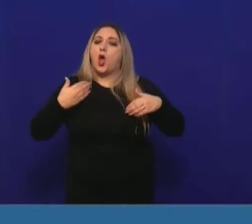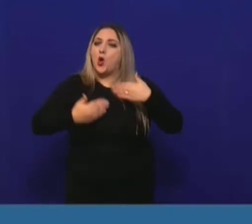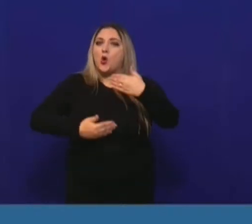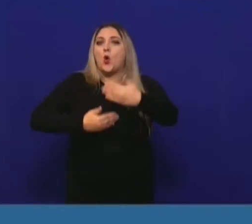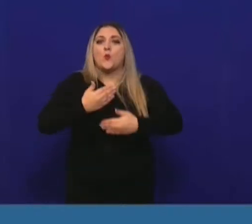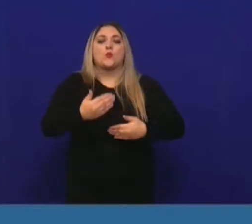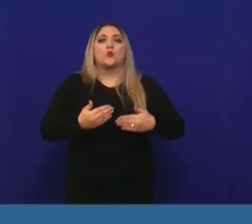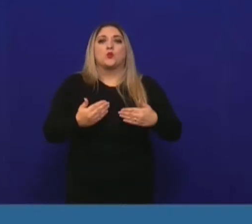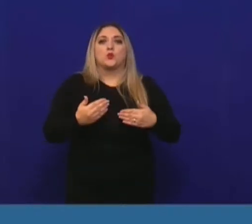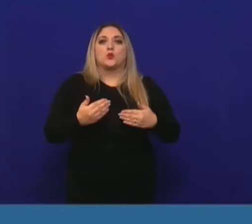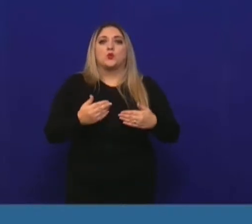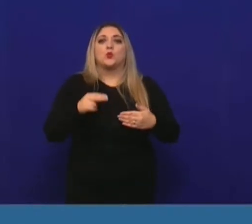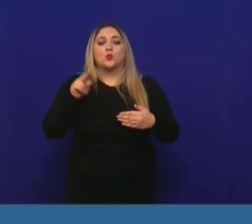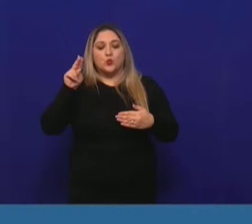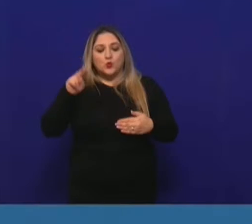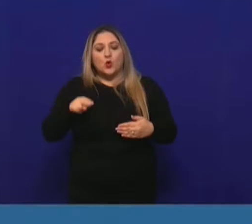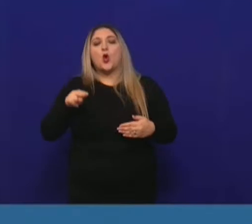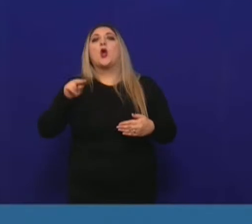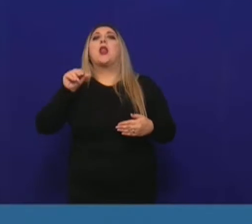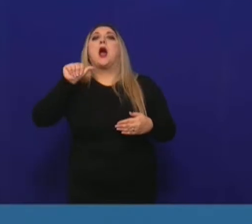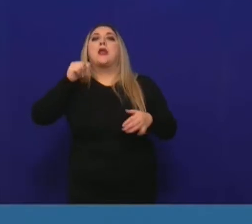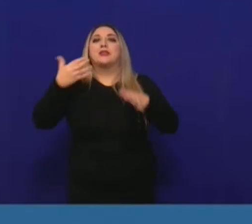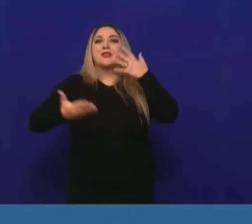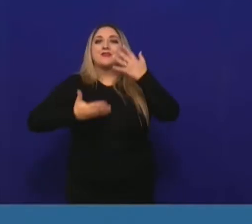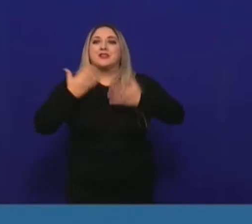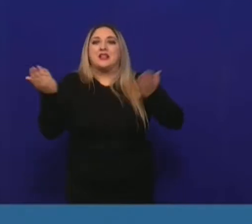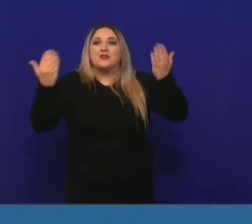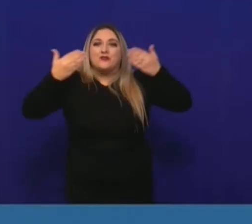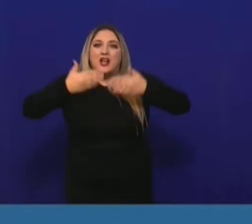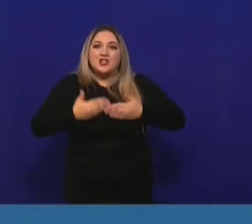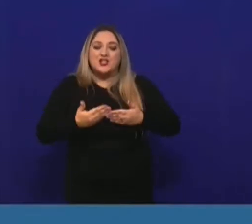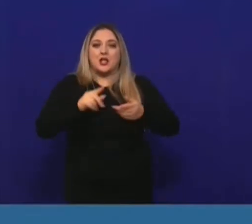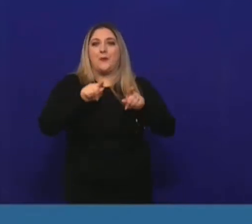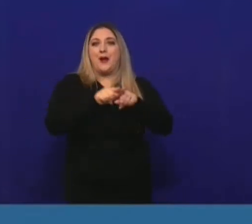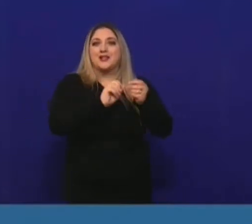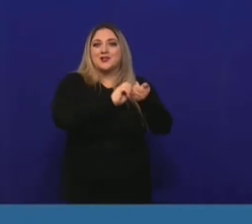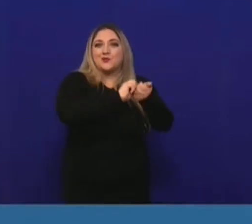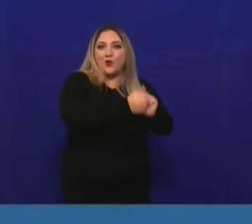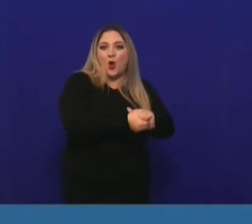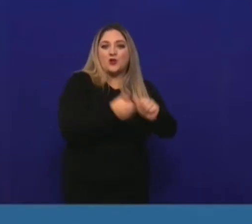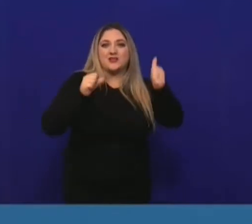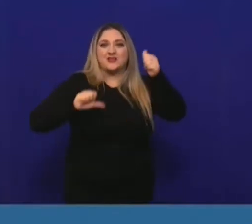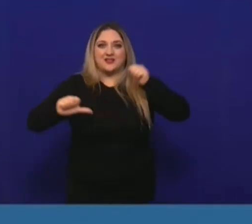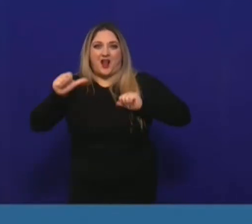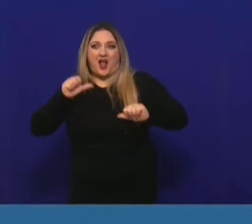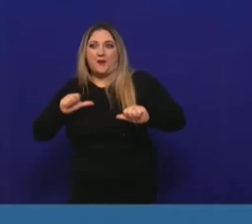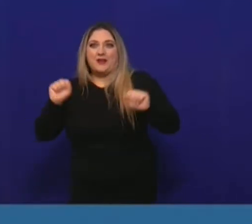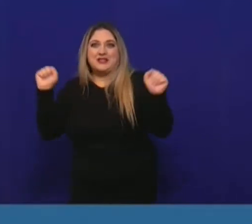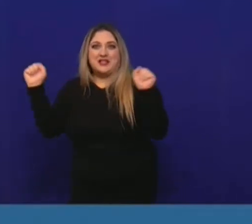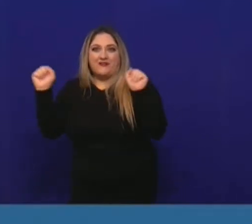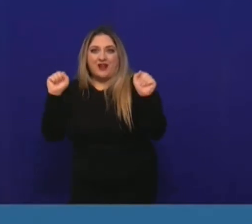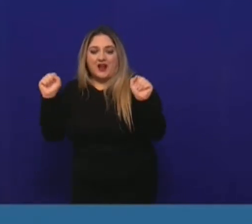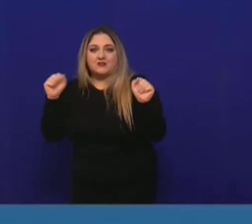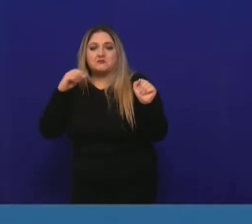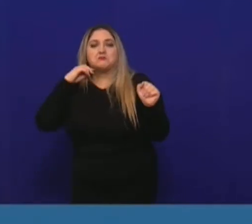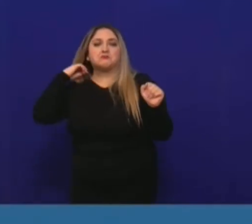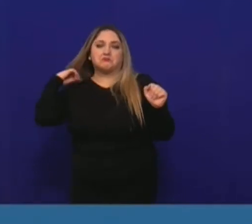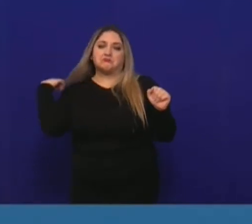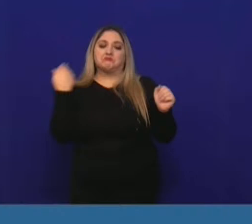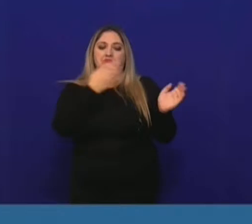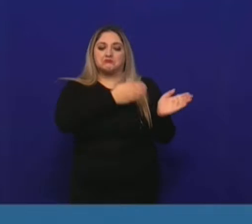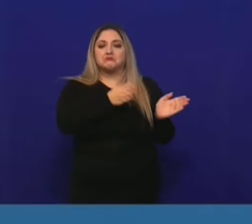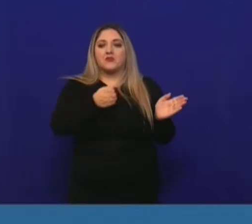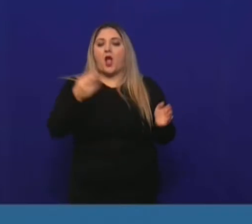ukoll dak ngħidulhom l-extracurricular activities fejn għandna diversi sports għaddej ukoll għandna dance lessons,